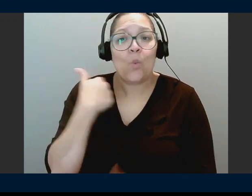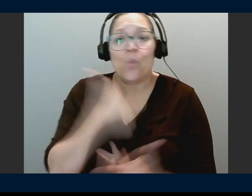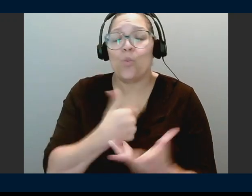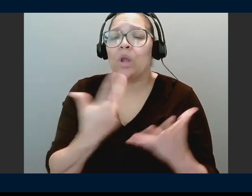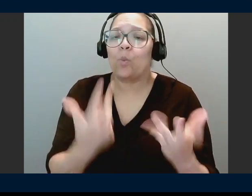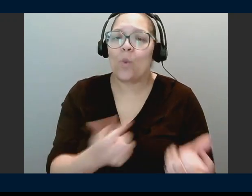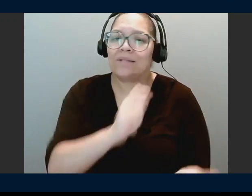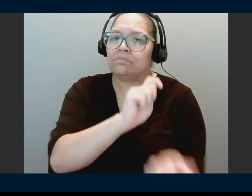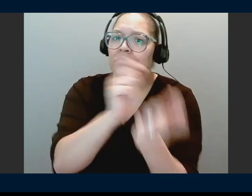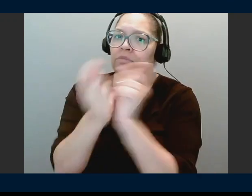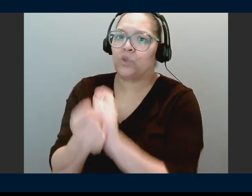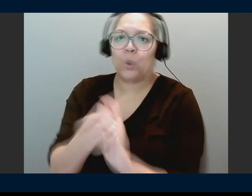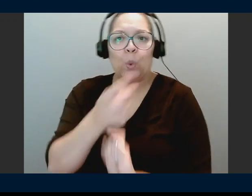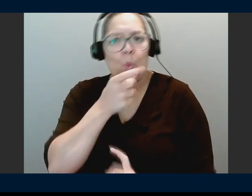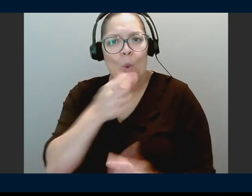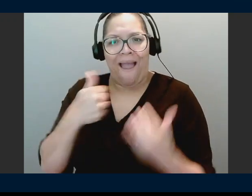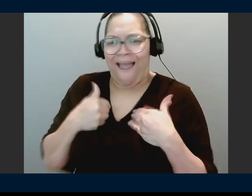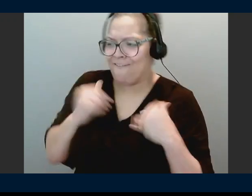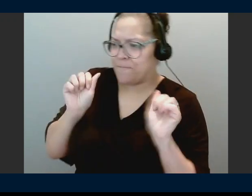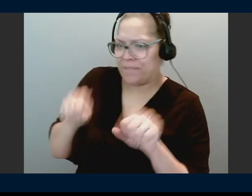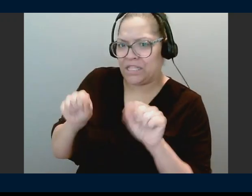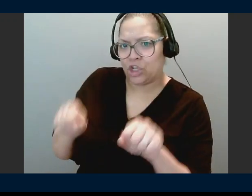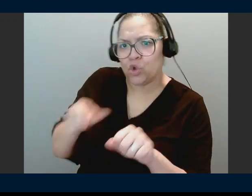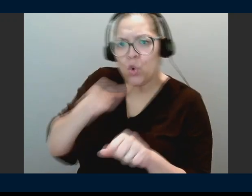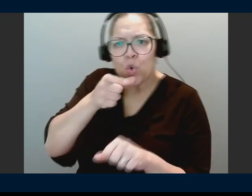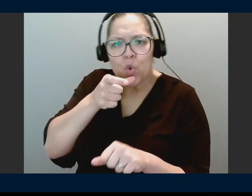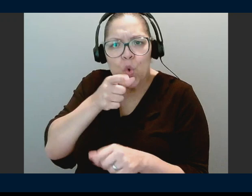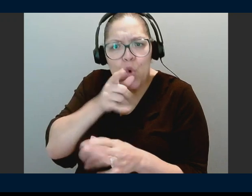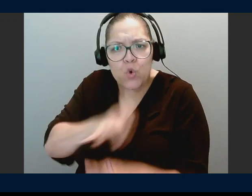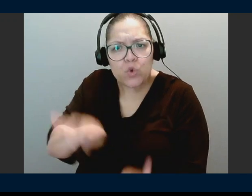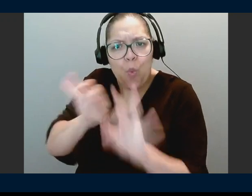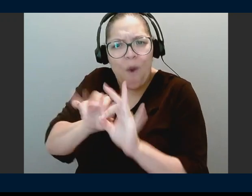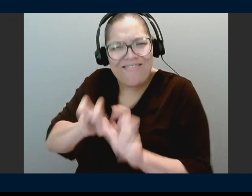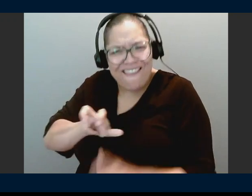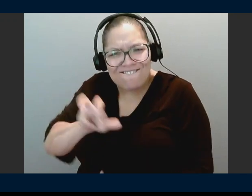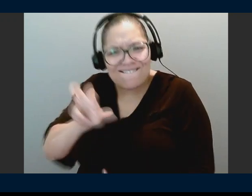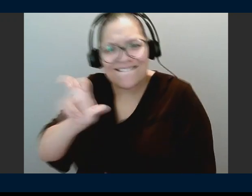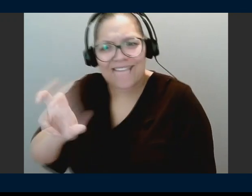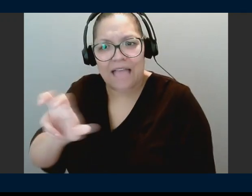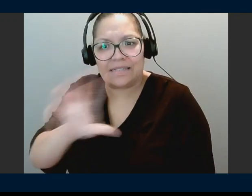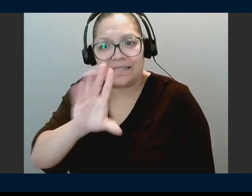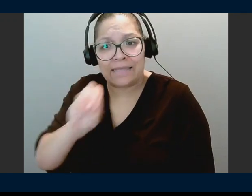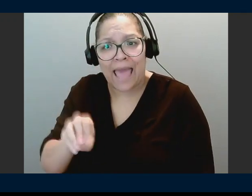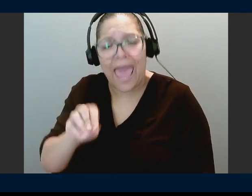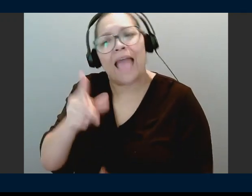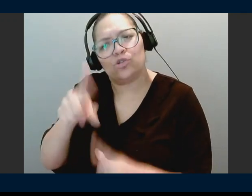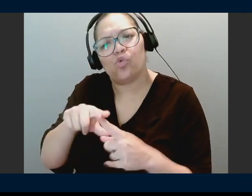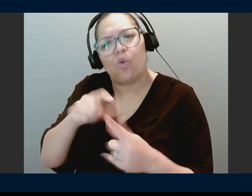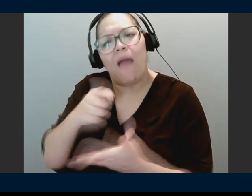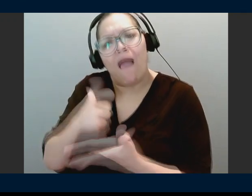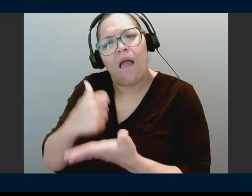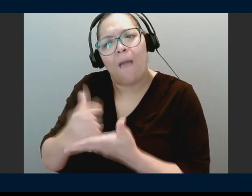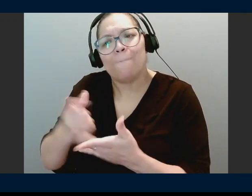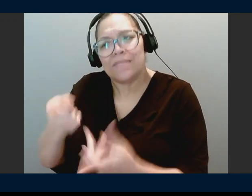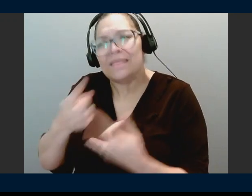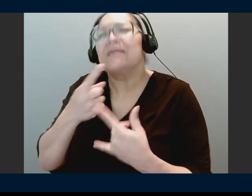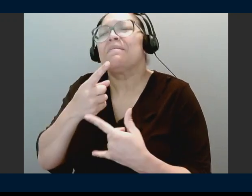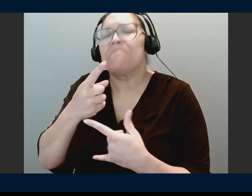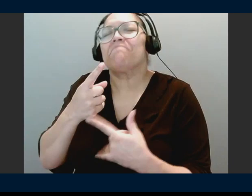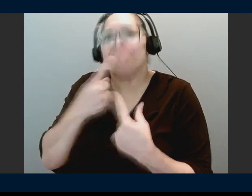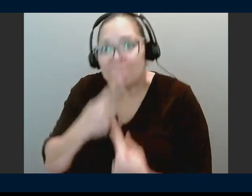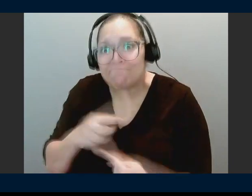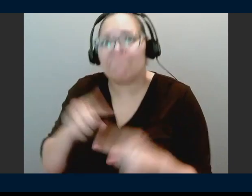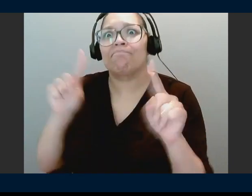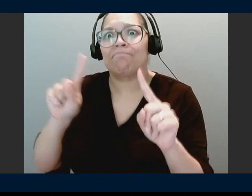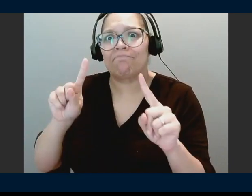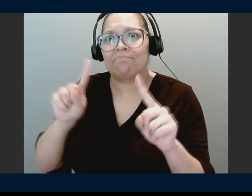of who has potential, who's worth investment, and getting people over that, that last mile. So